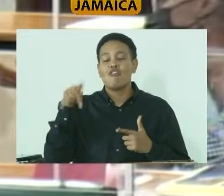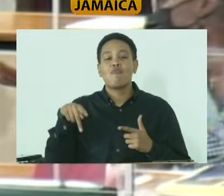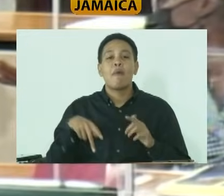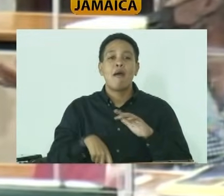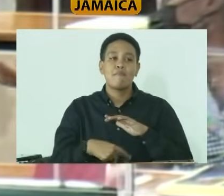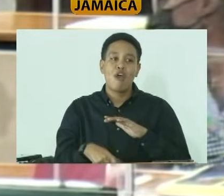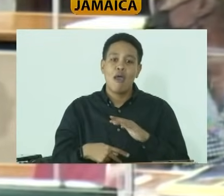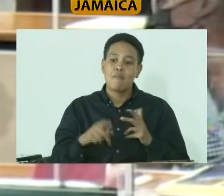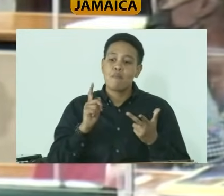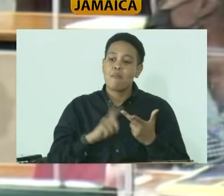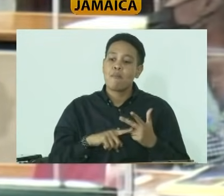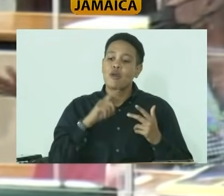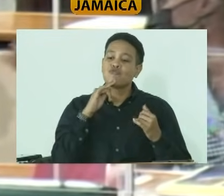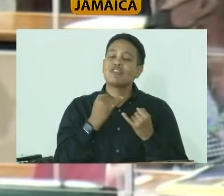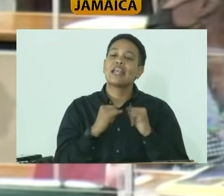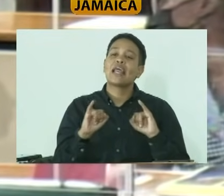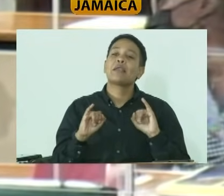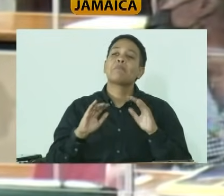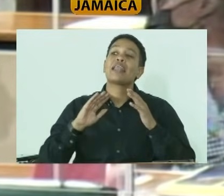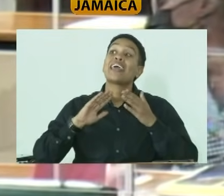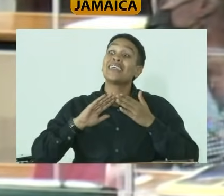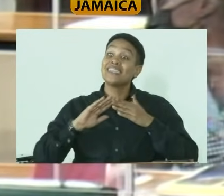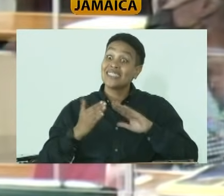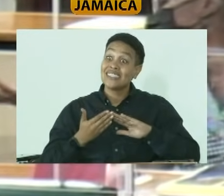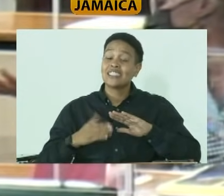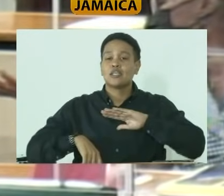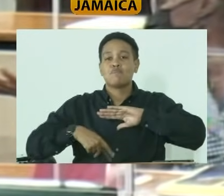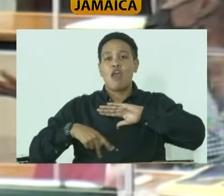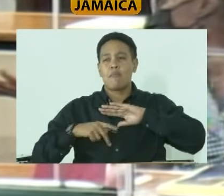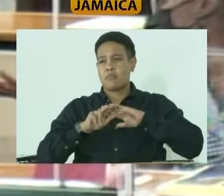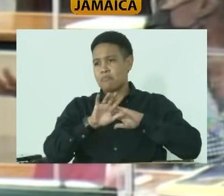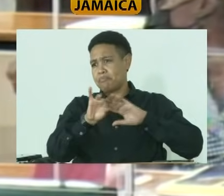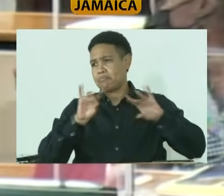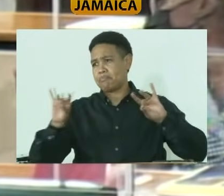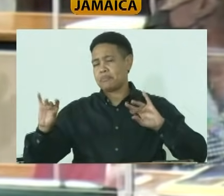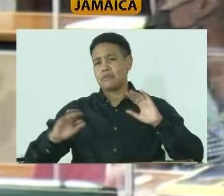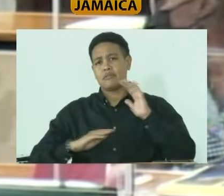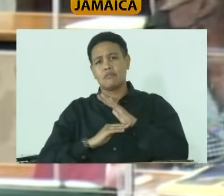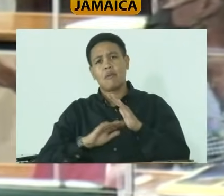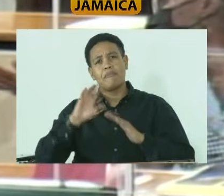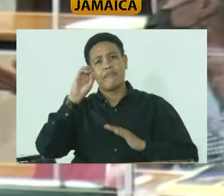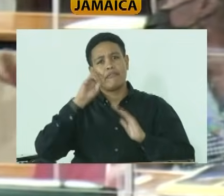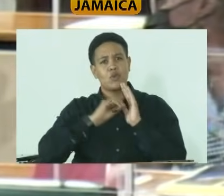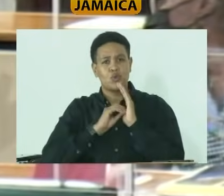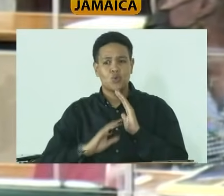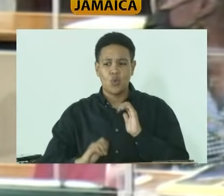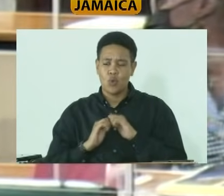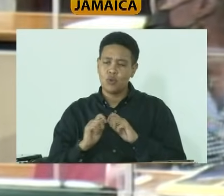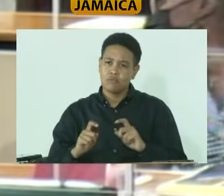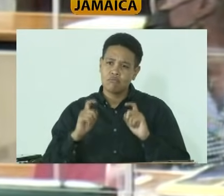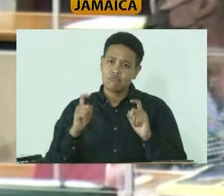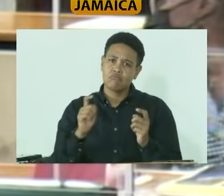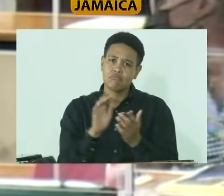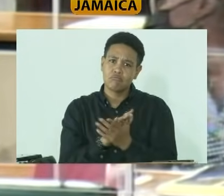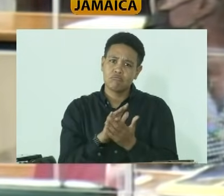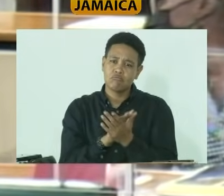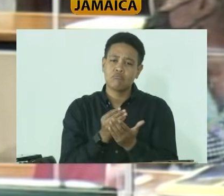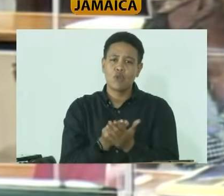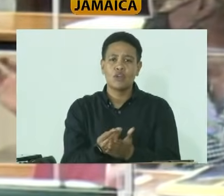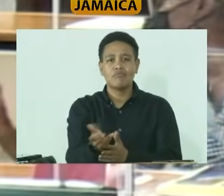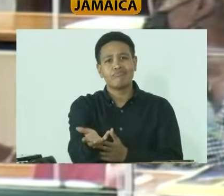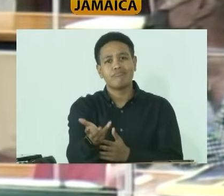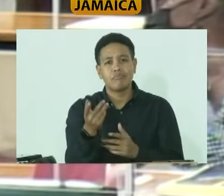Primary, and Independent City Primary, with this prestigious award and their academic grant.